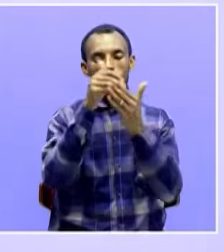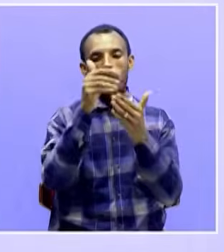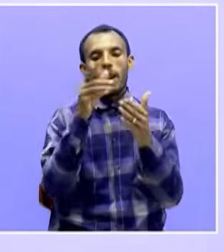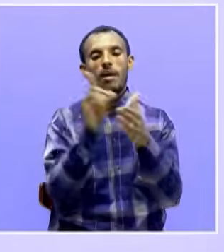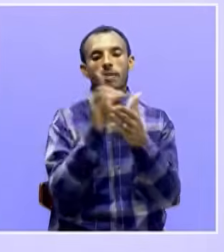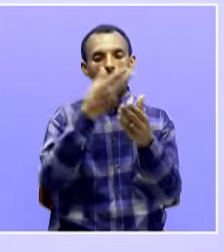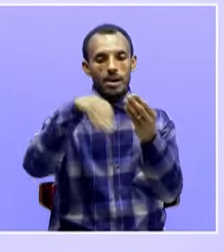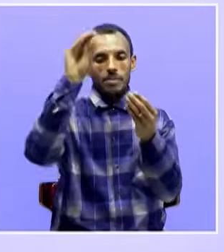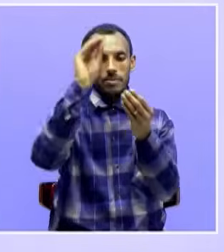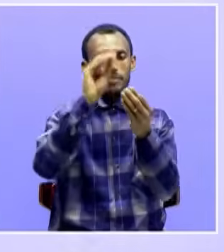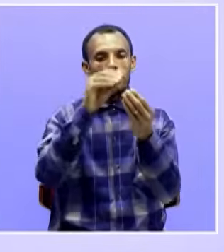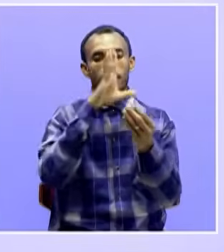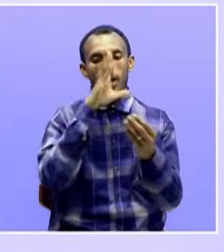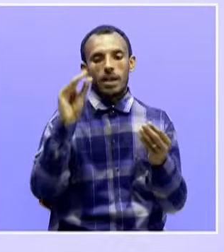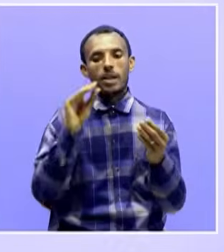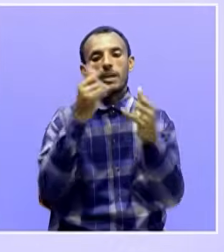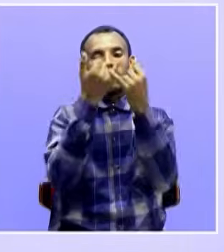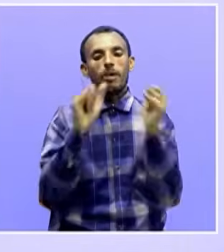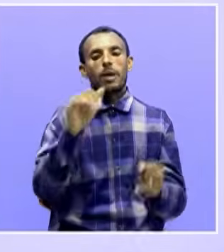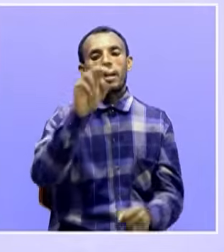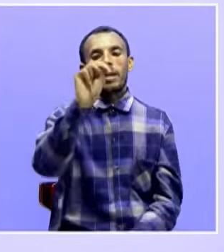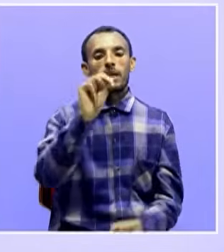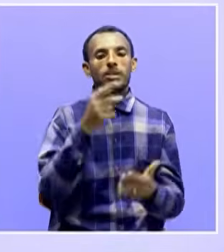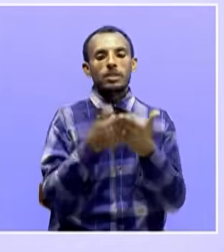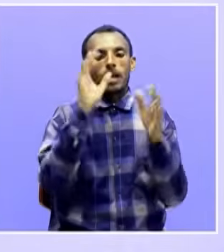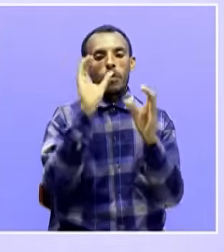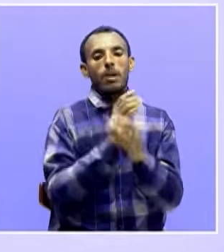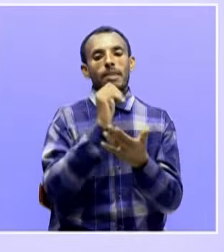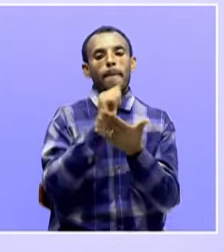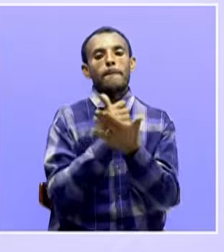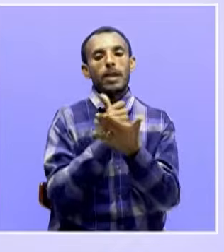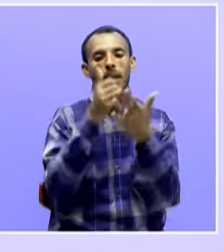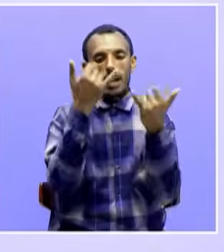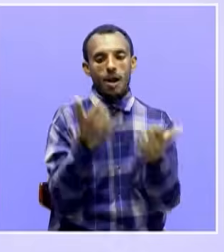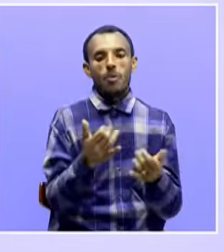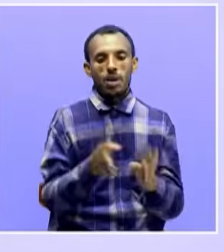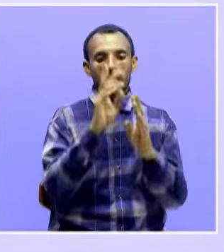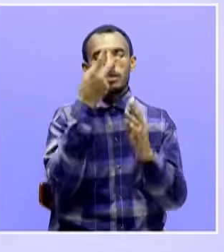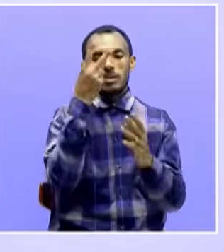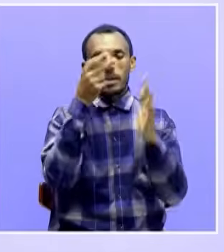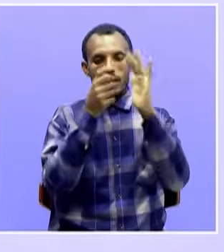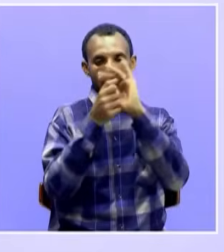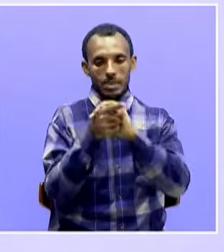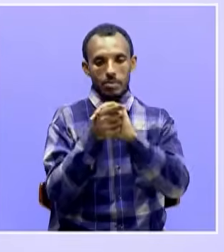you divide by the number of data. This is how we calculate mean. Now let's see example.